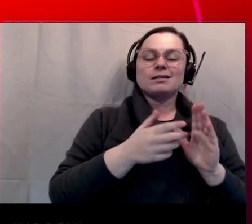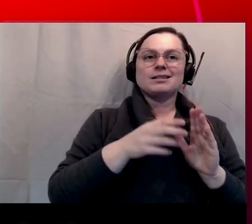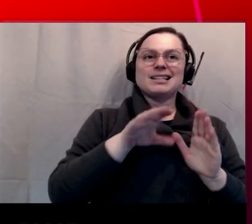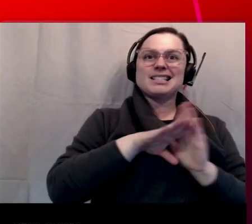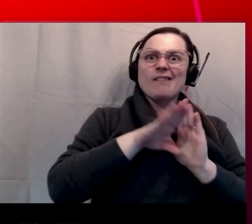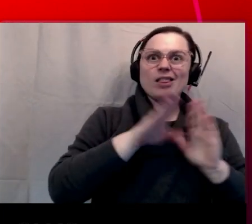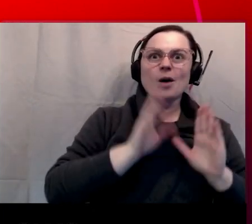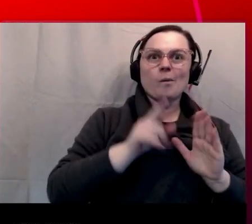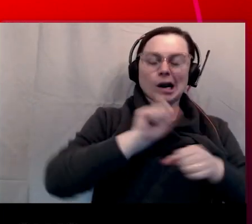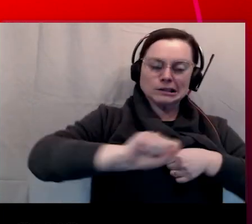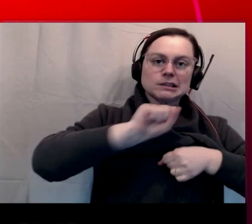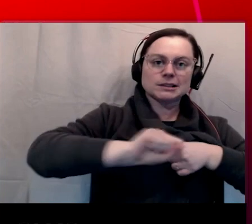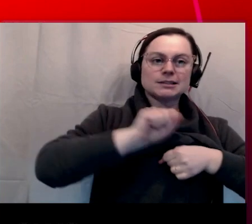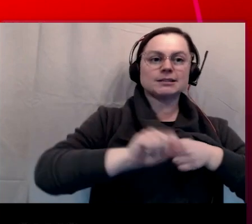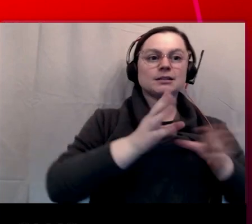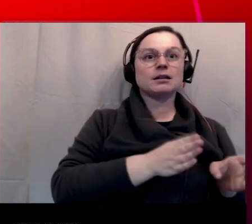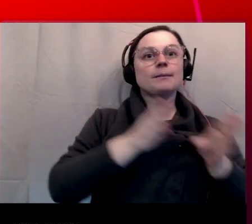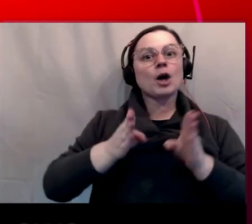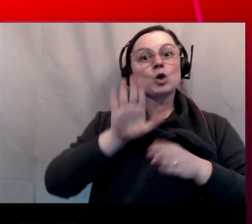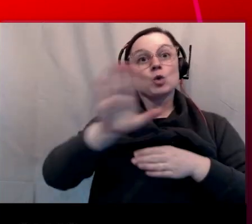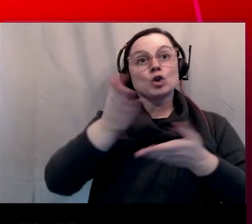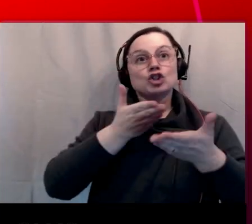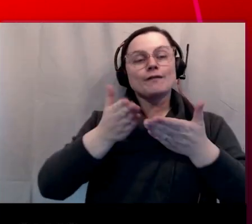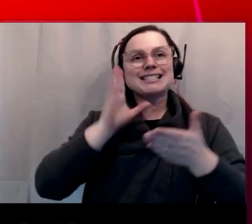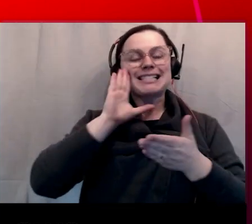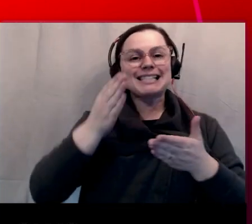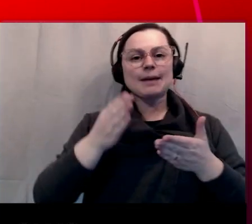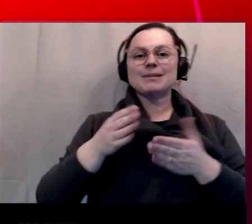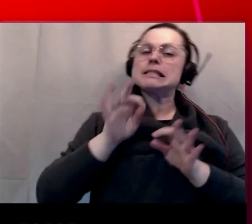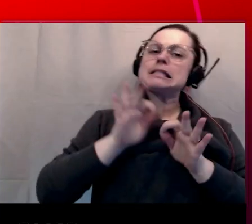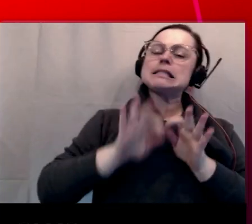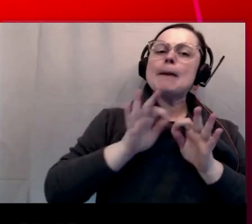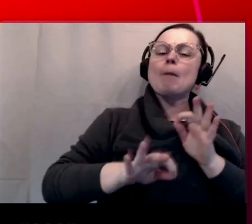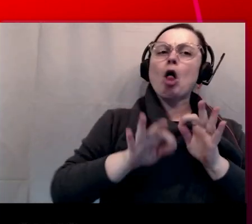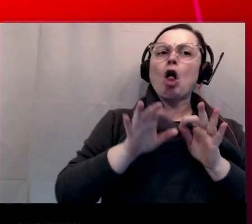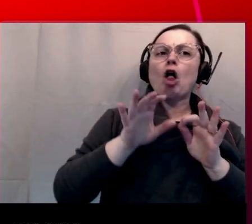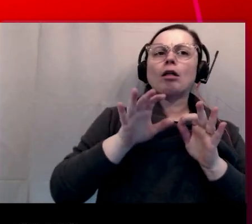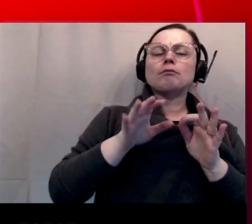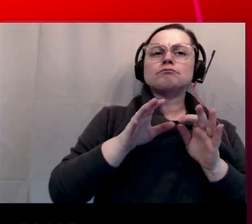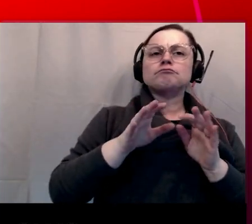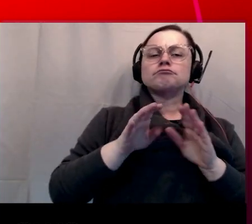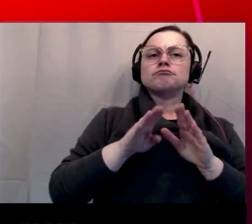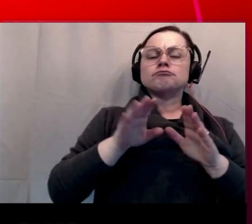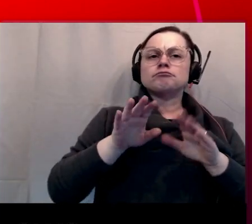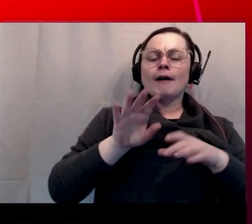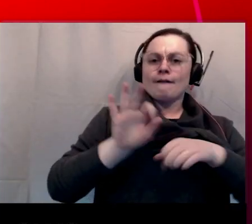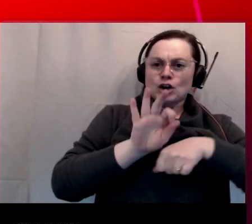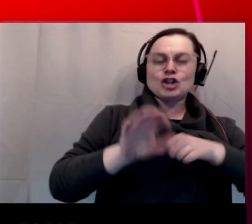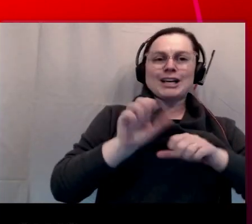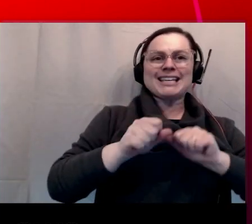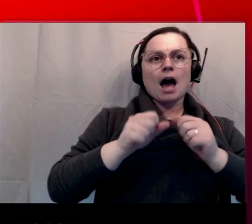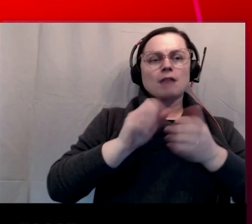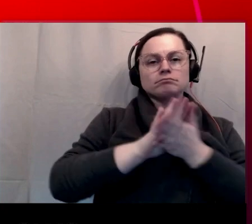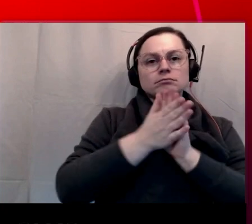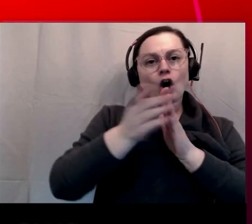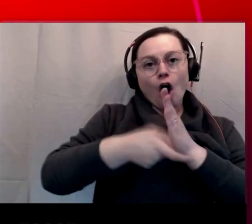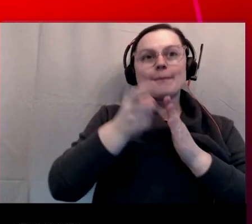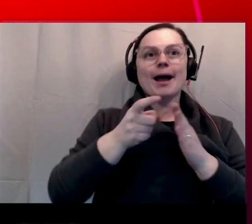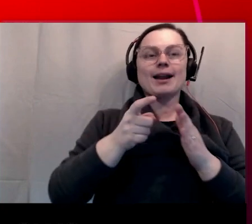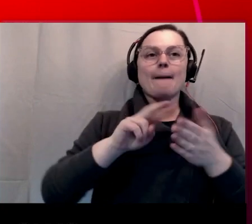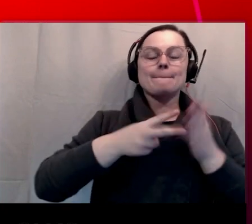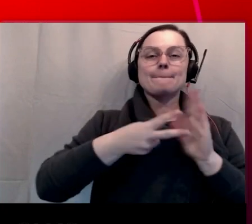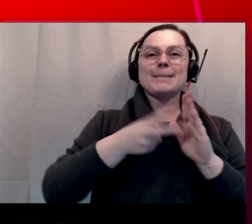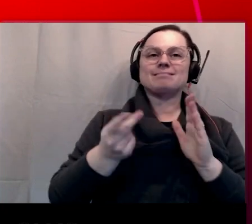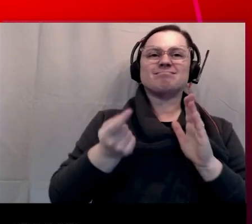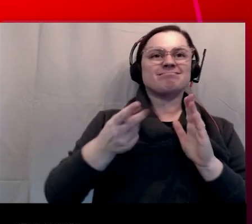sounds like, can automate some of the simple optimizations and get you the 10 to 20% of savings very fast, very quickly, in an automated